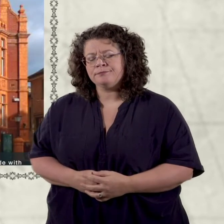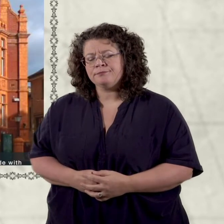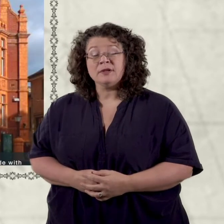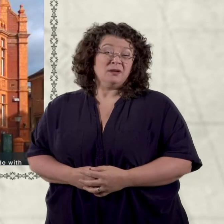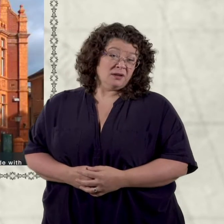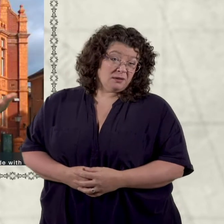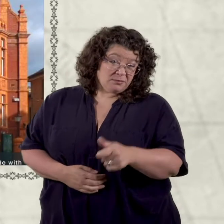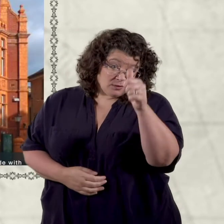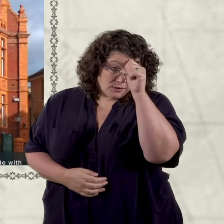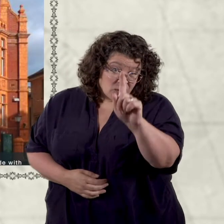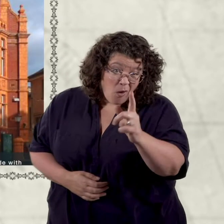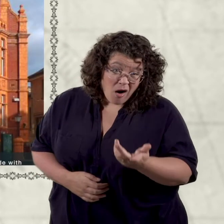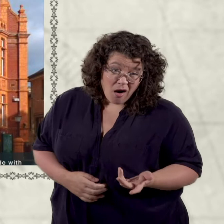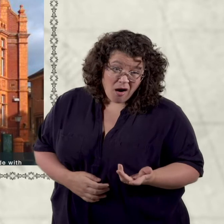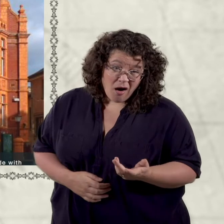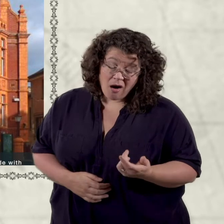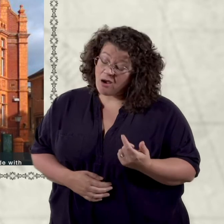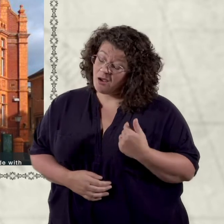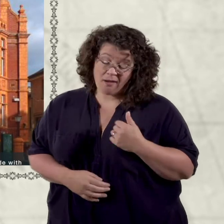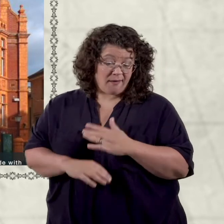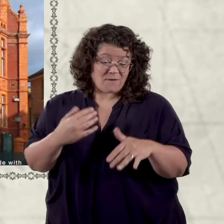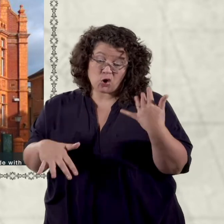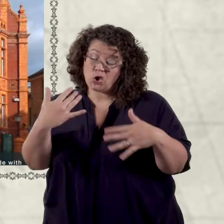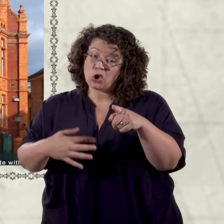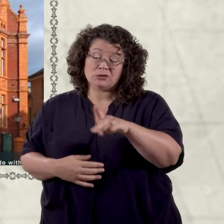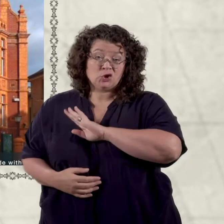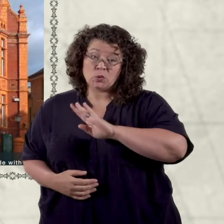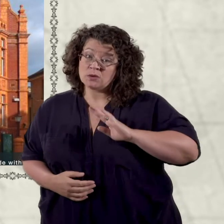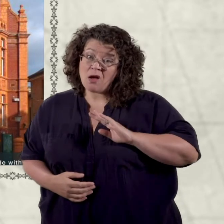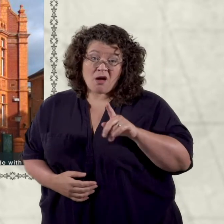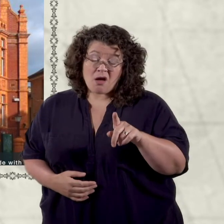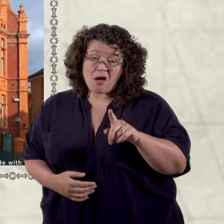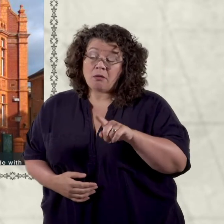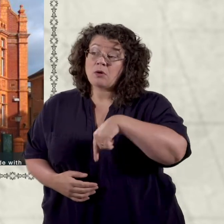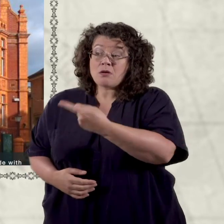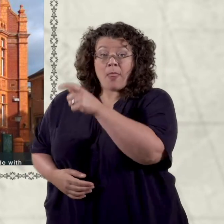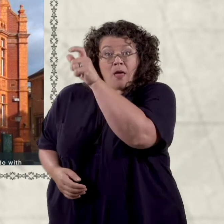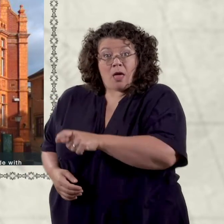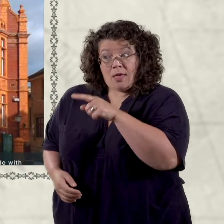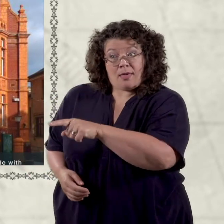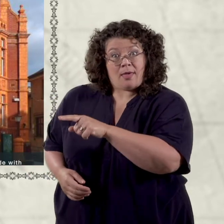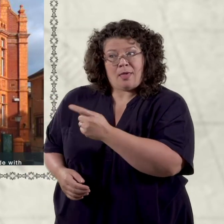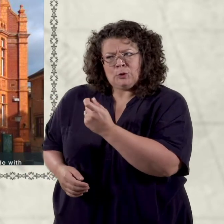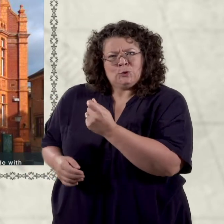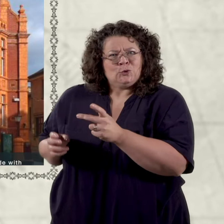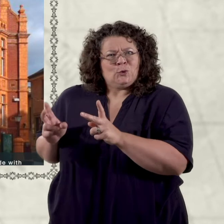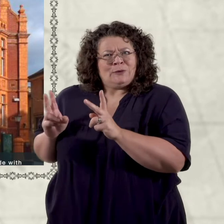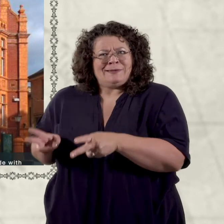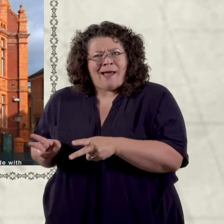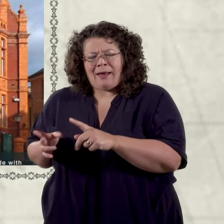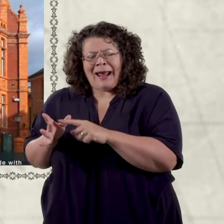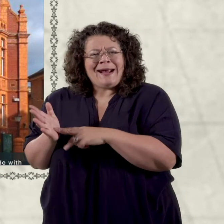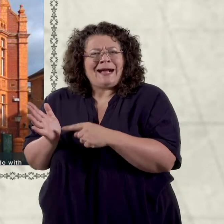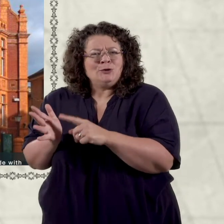And you know what? I didn't injure that soldier. It turns out that another man called Ianto